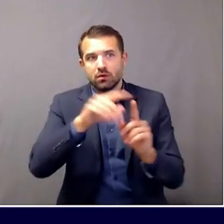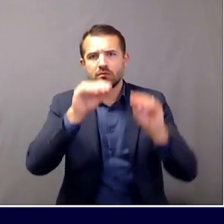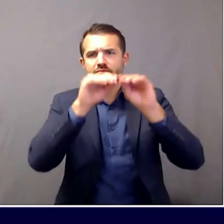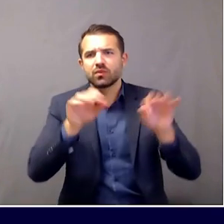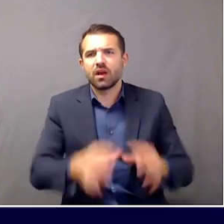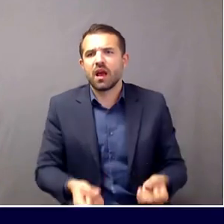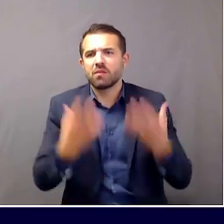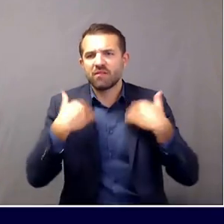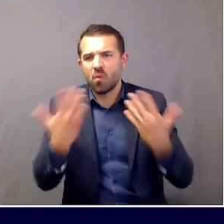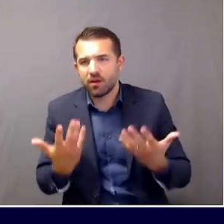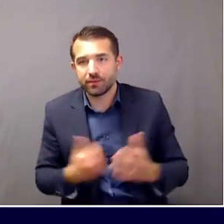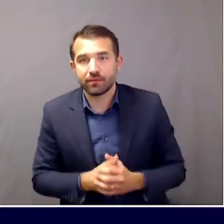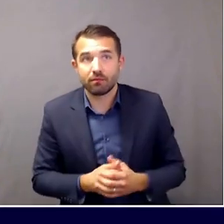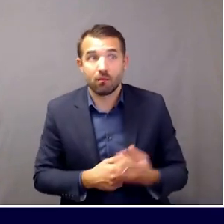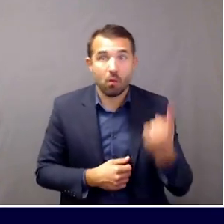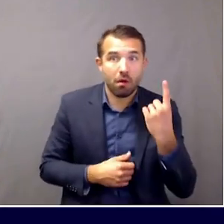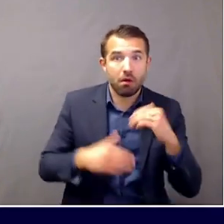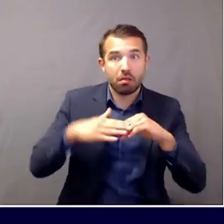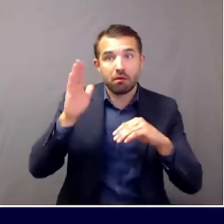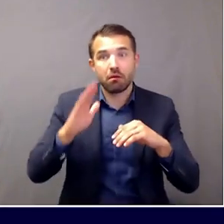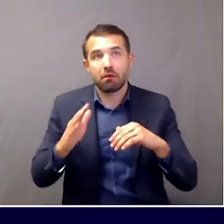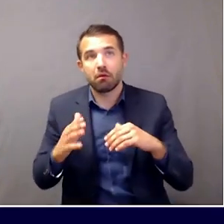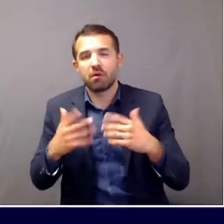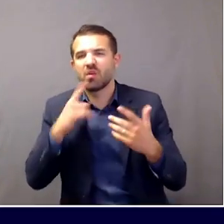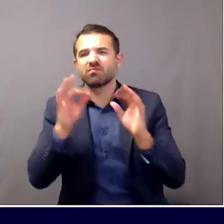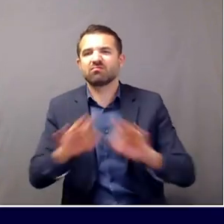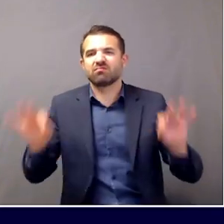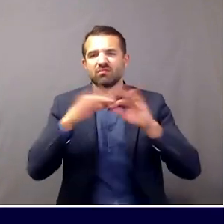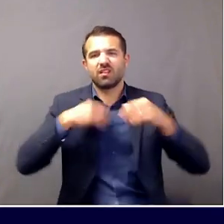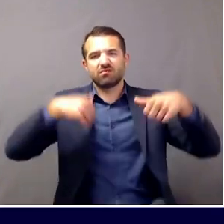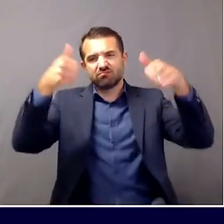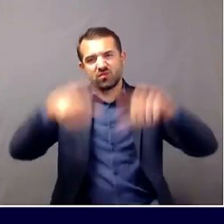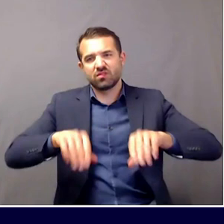been one or more cases in a school, that we post that for full transparency.